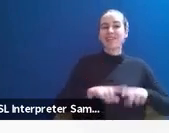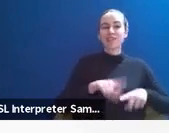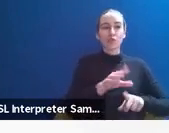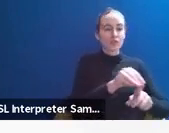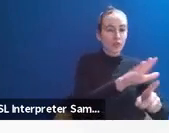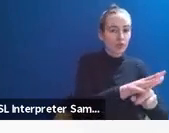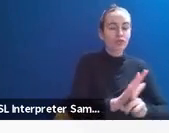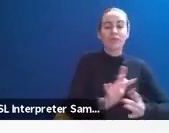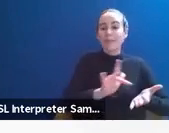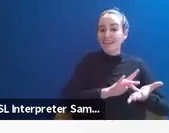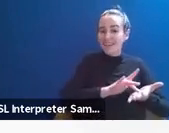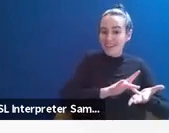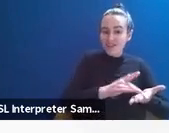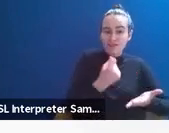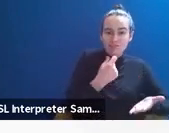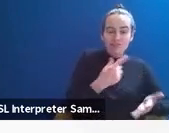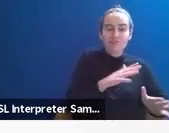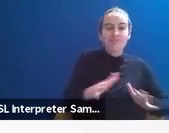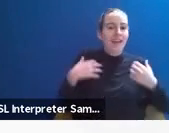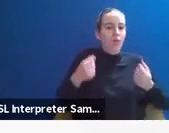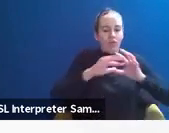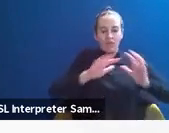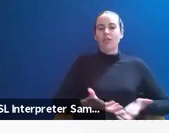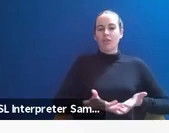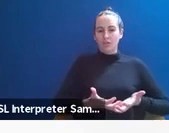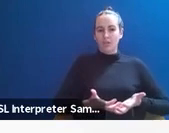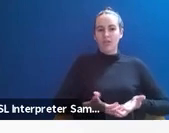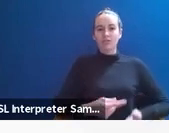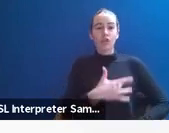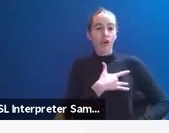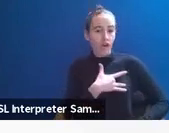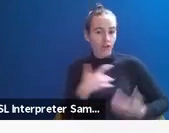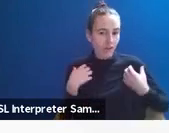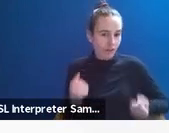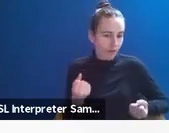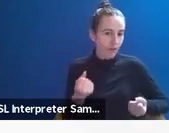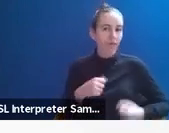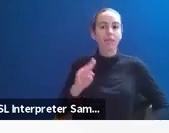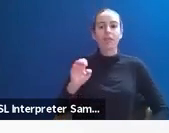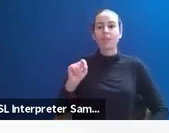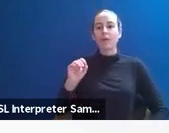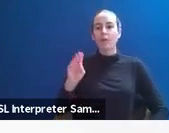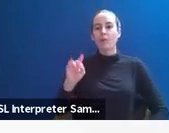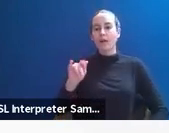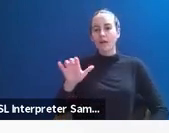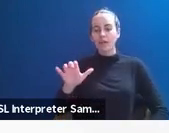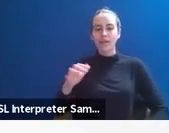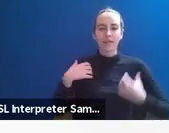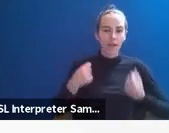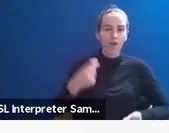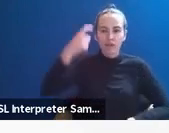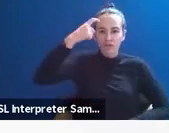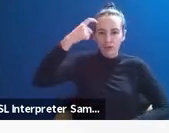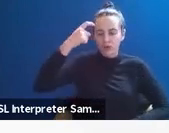ototoxic properties, as well as our health. So our cardiovascular health, our metabolic health, and our neurological health all contribute to the